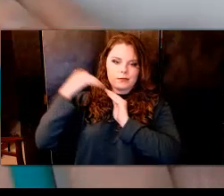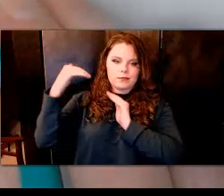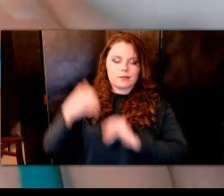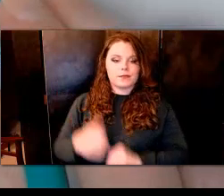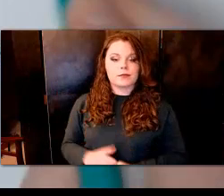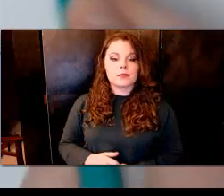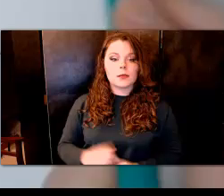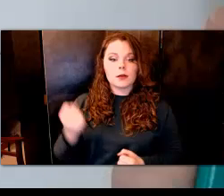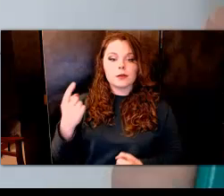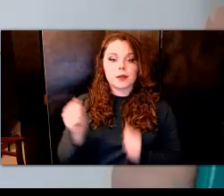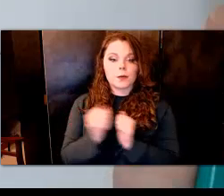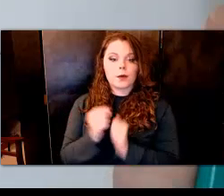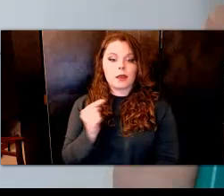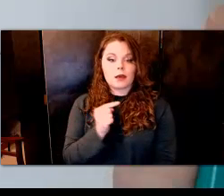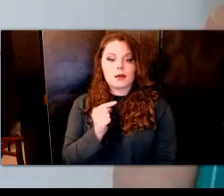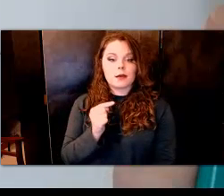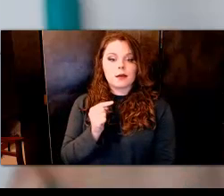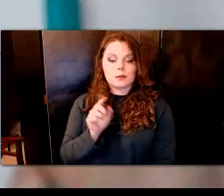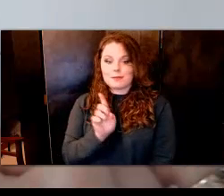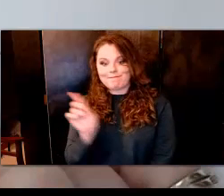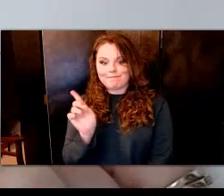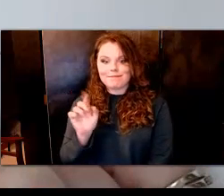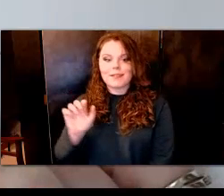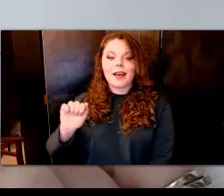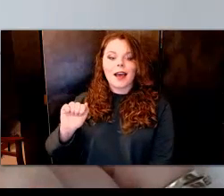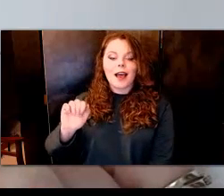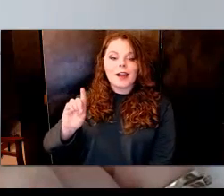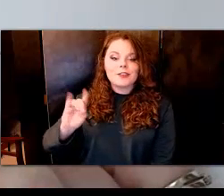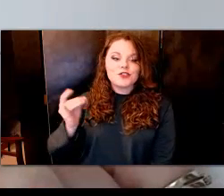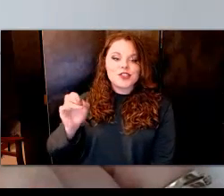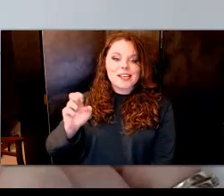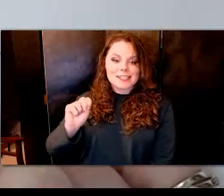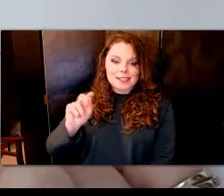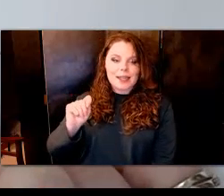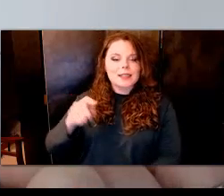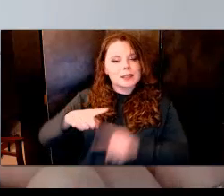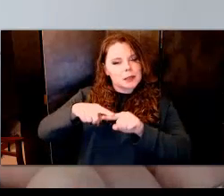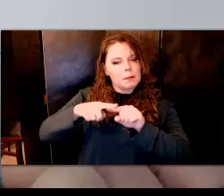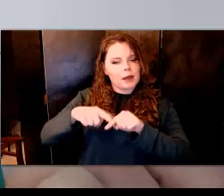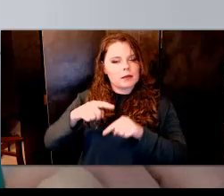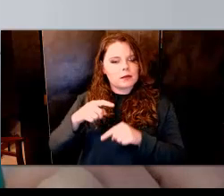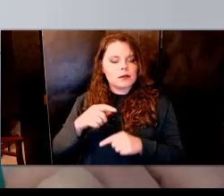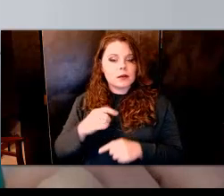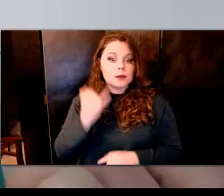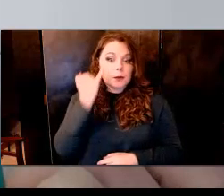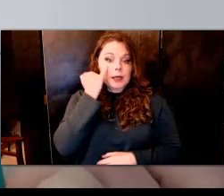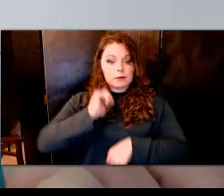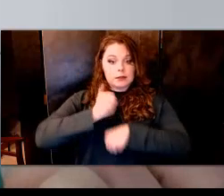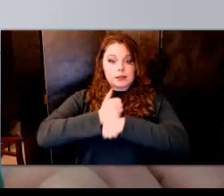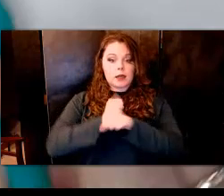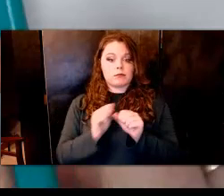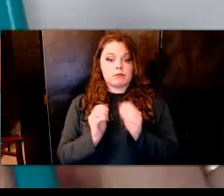set number that it's equal to. It really just depends on what the total. So if this was 130 degrees